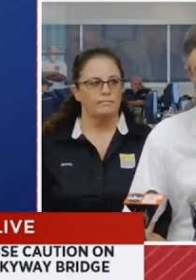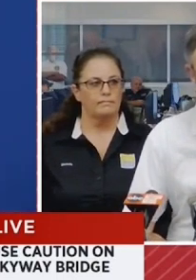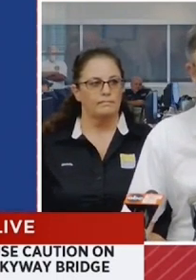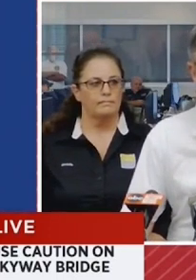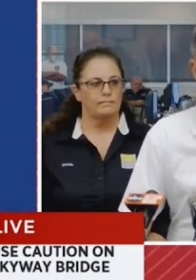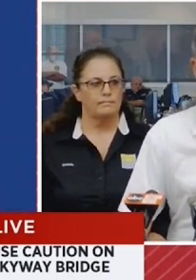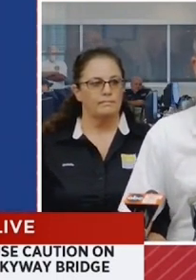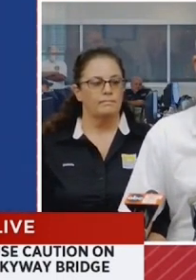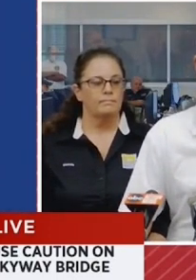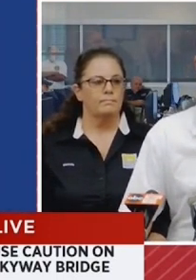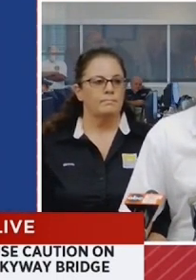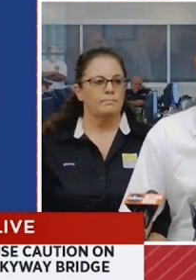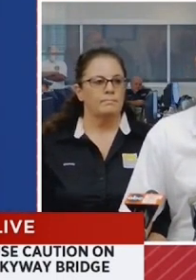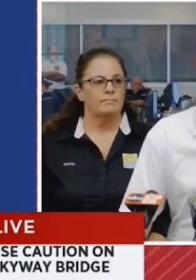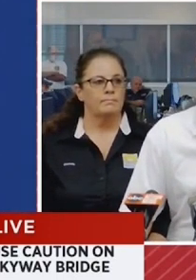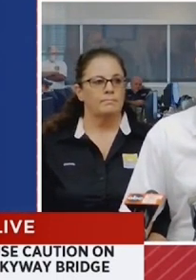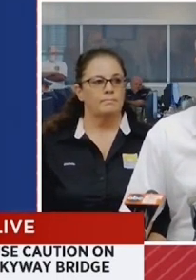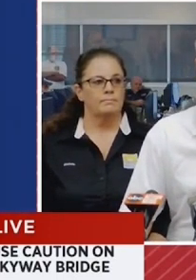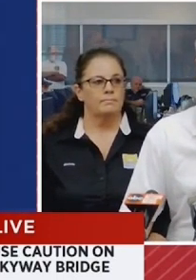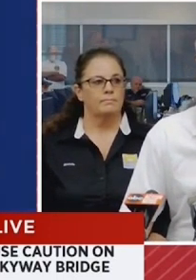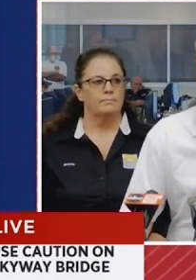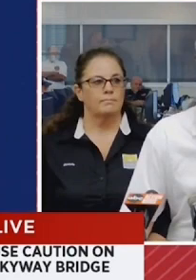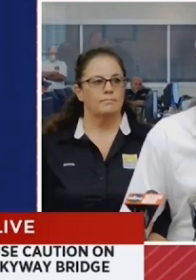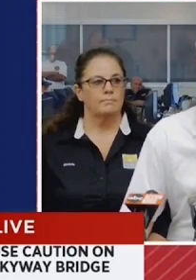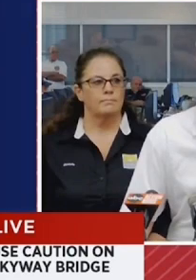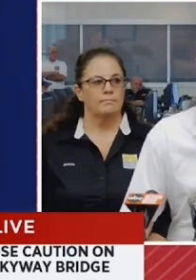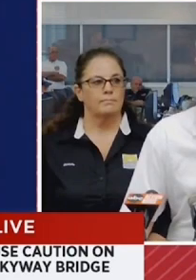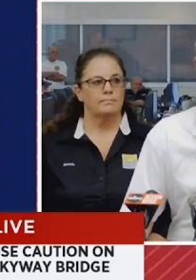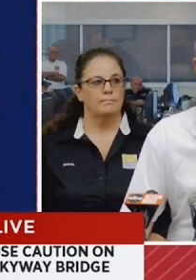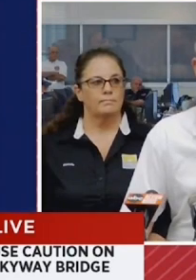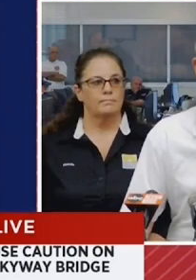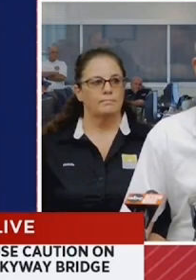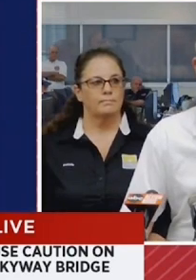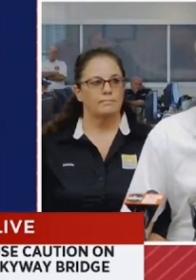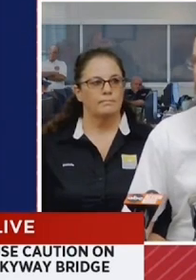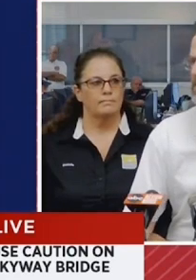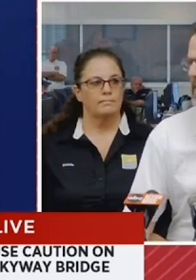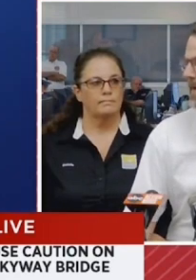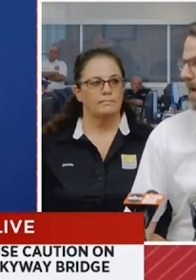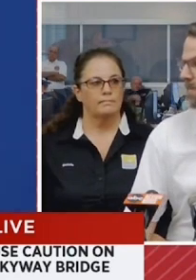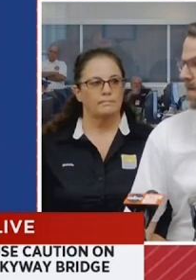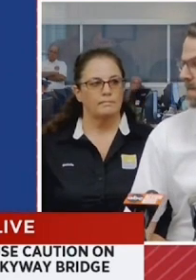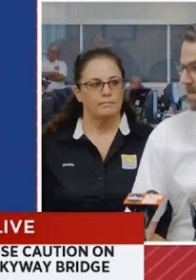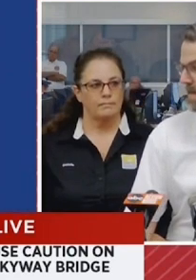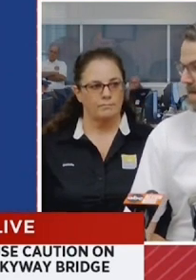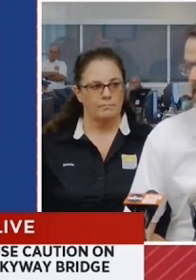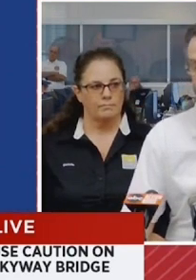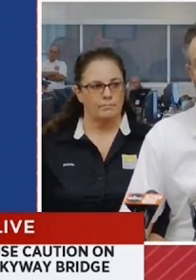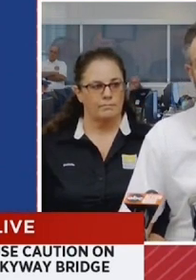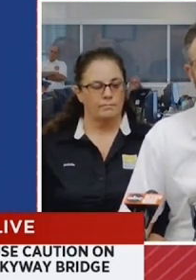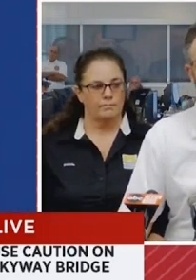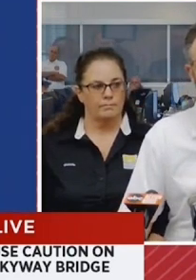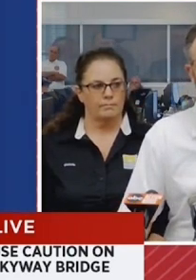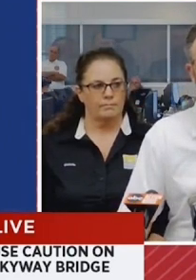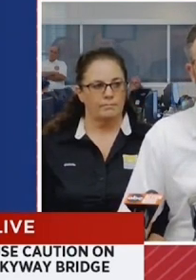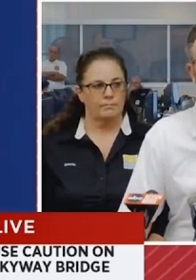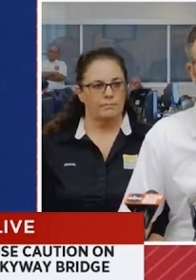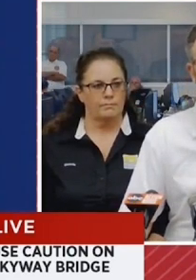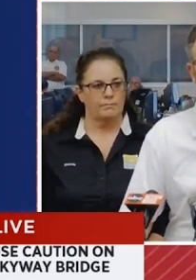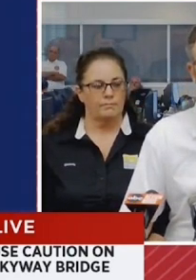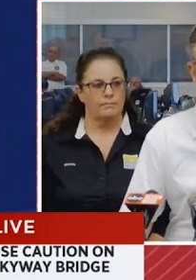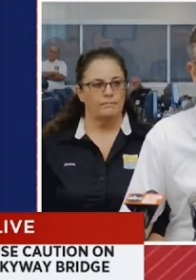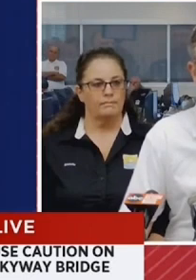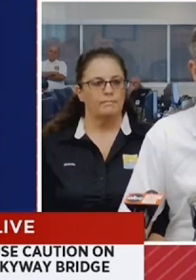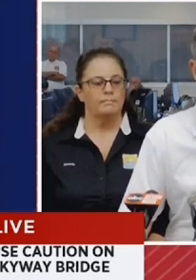that zone. If you're in low-lying areas in zones A, B, and C, which is west of